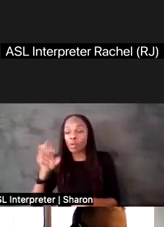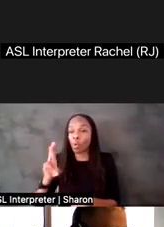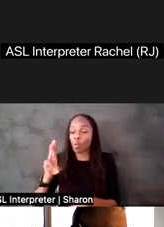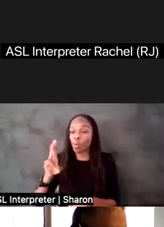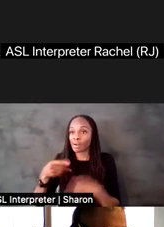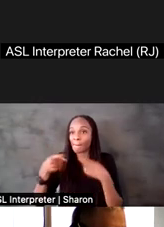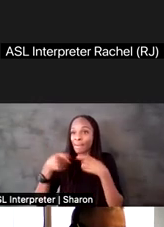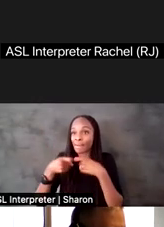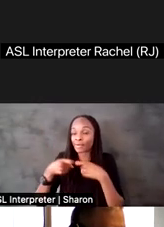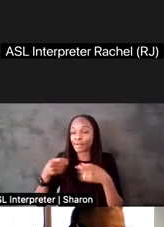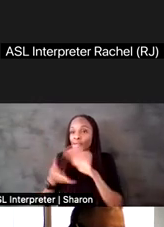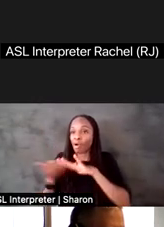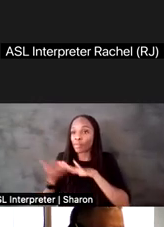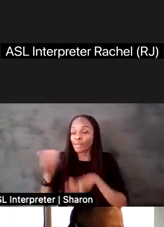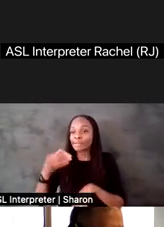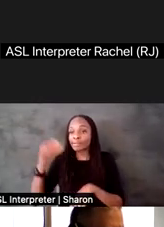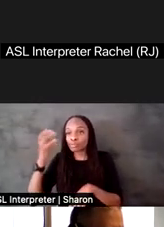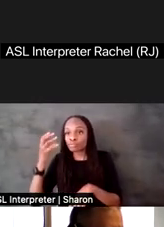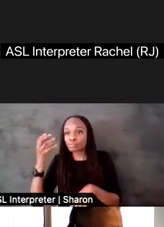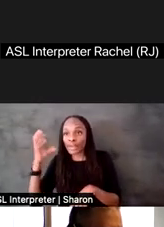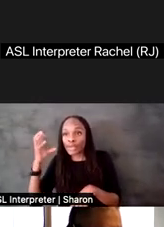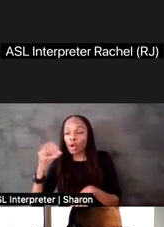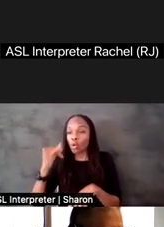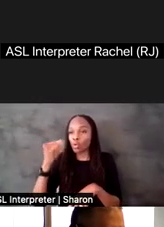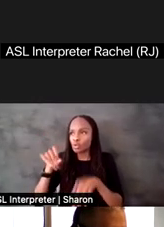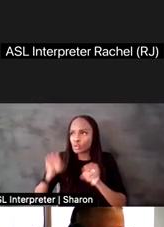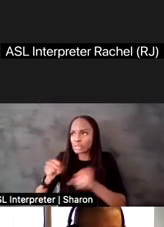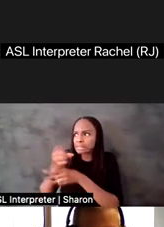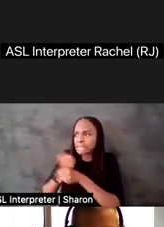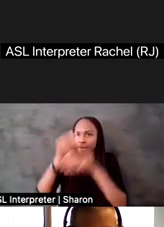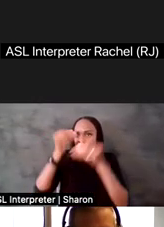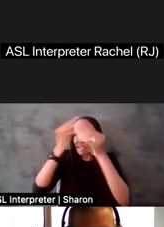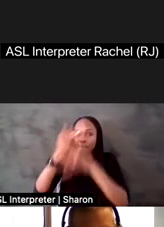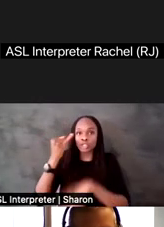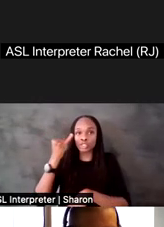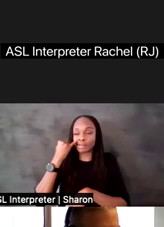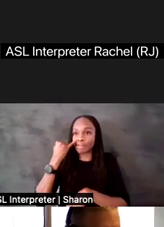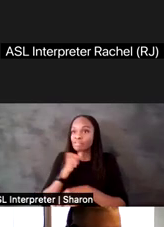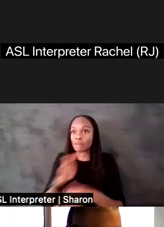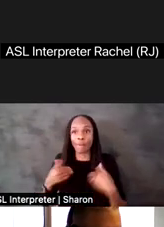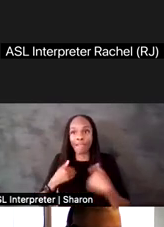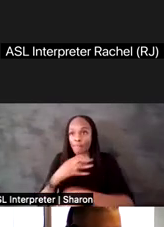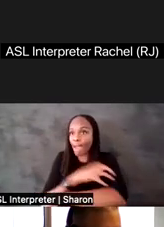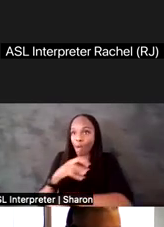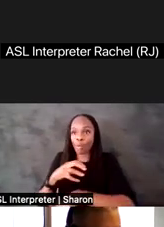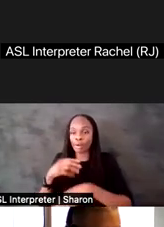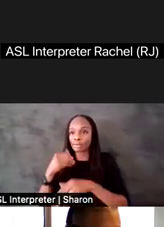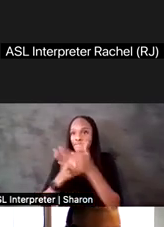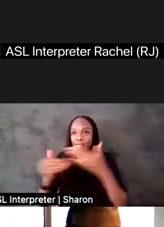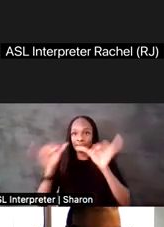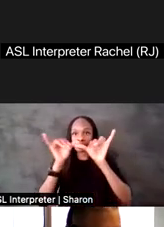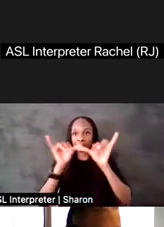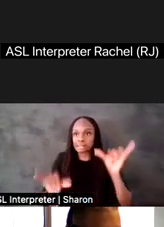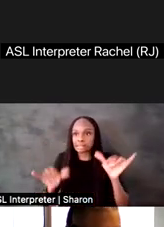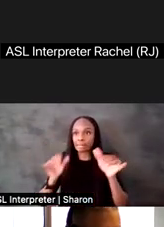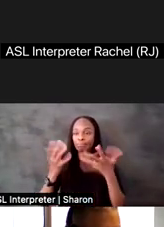that information when the power is out and all of the systems are down? Internet may not be available. So what